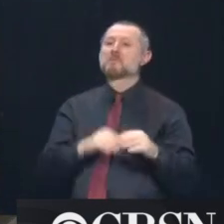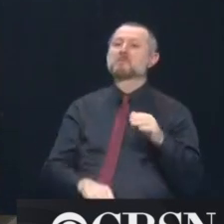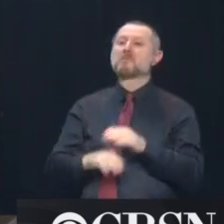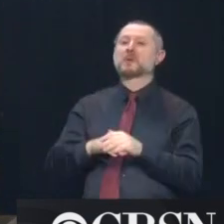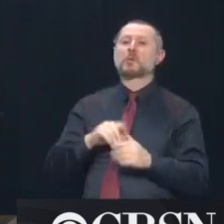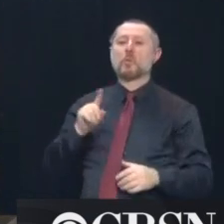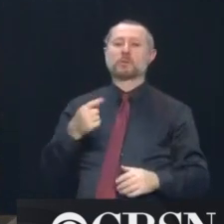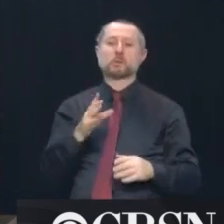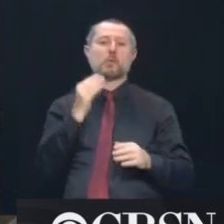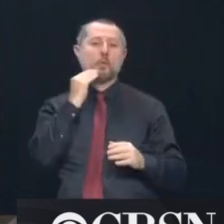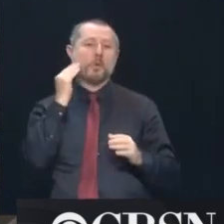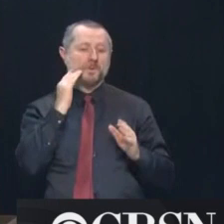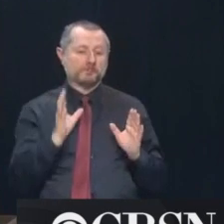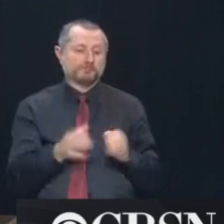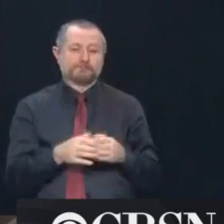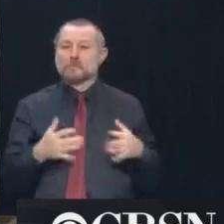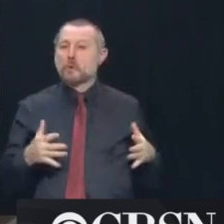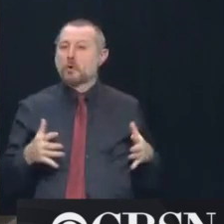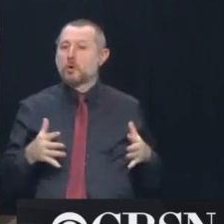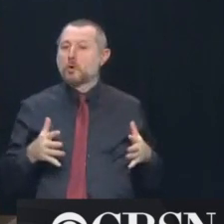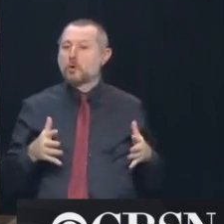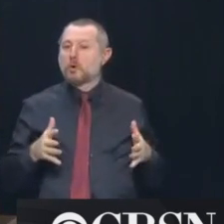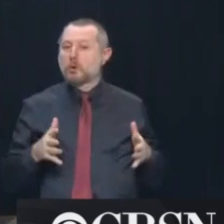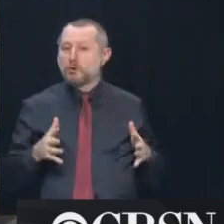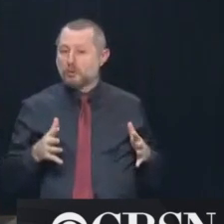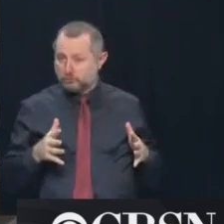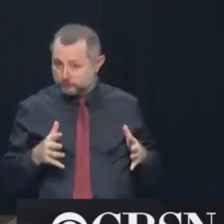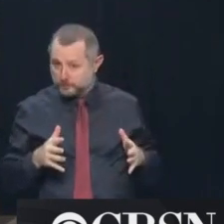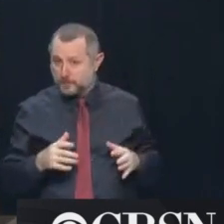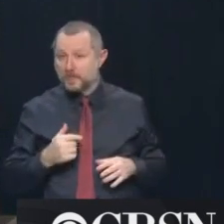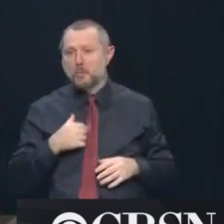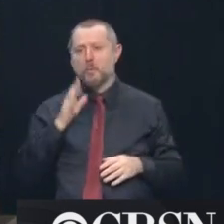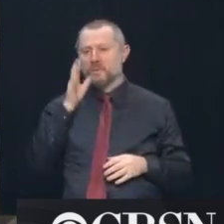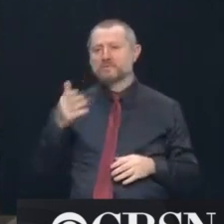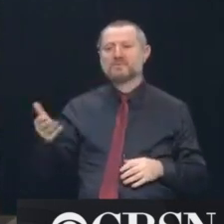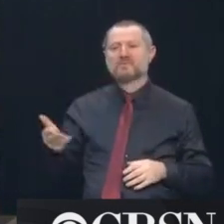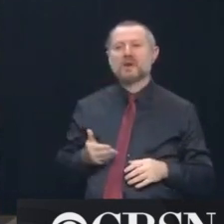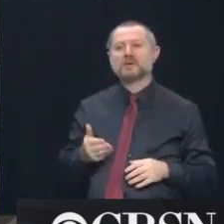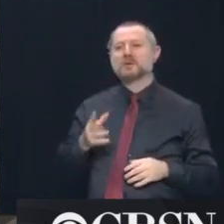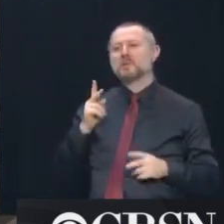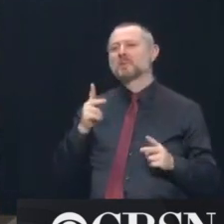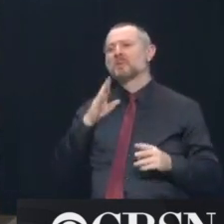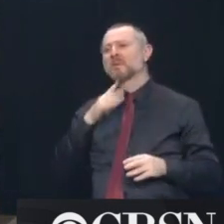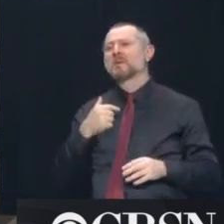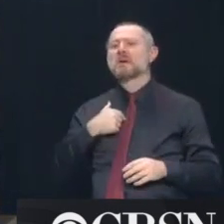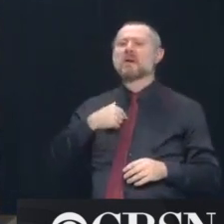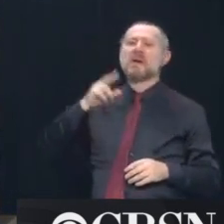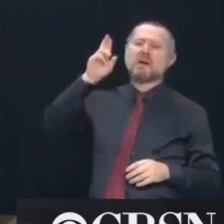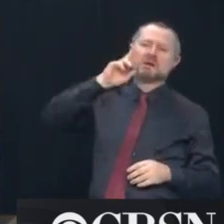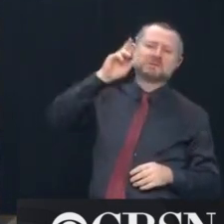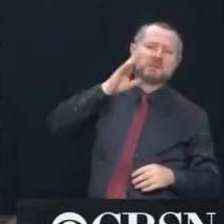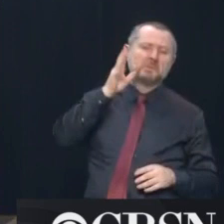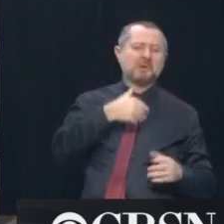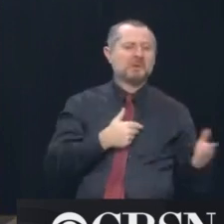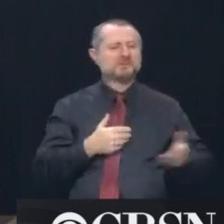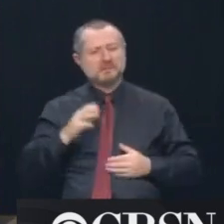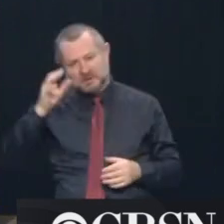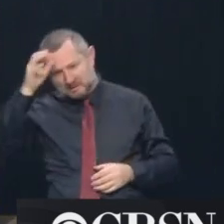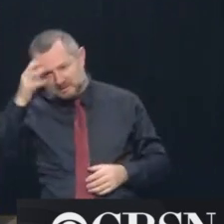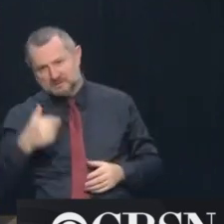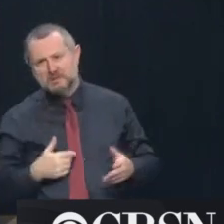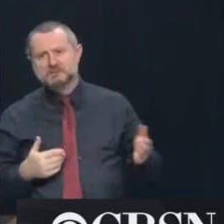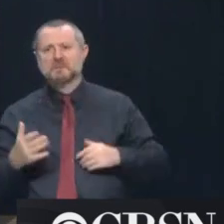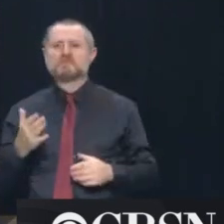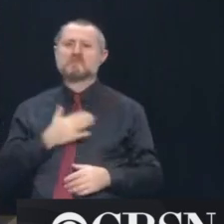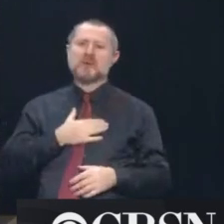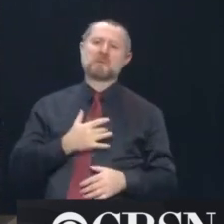way, is different than what they're talking about in Staten Island. I'm going to invite my uncle over and my cousin over, and that's how we do it